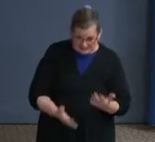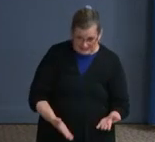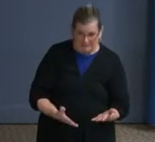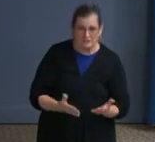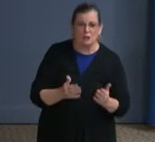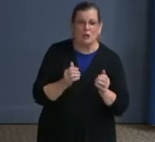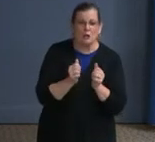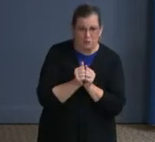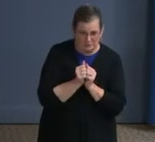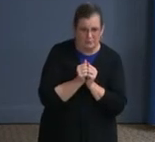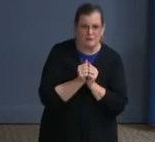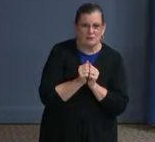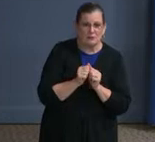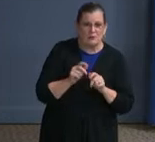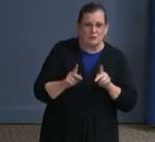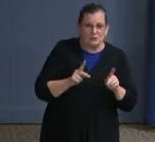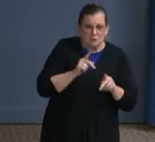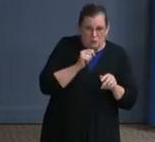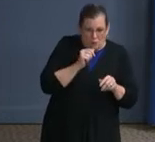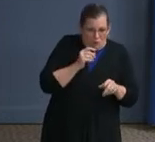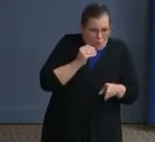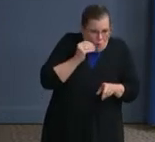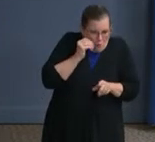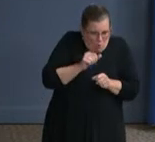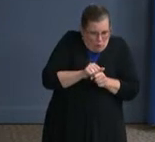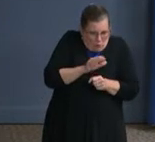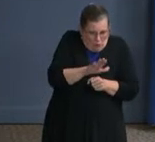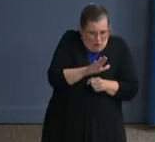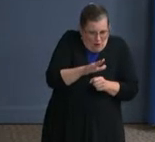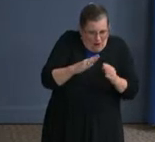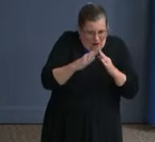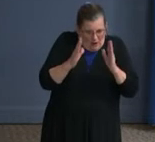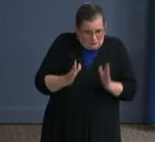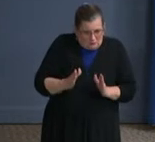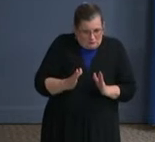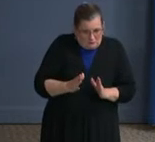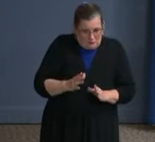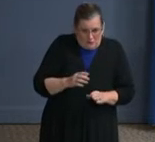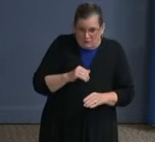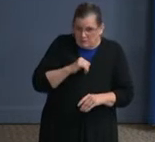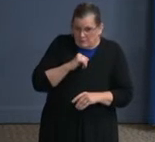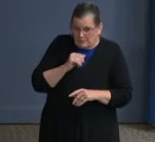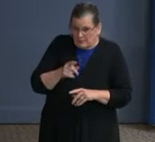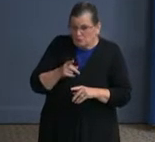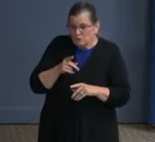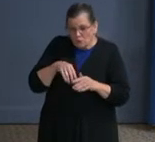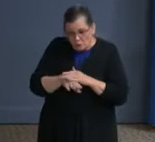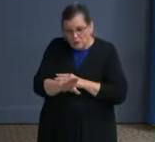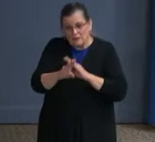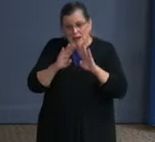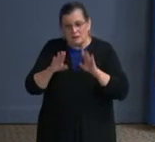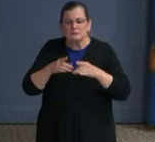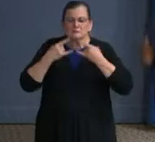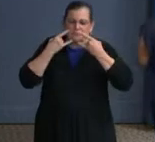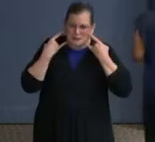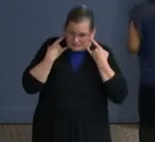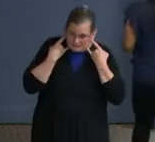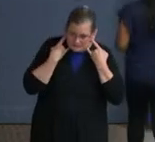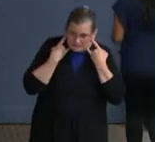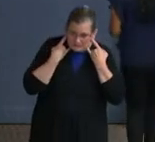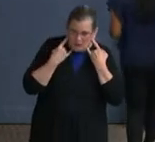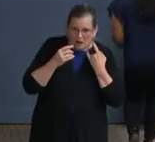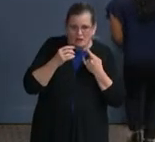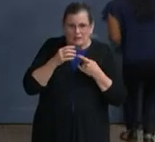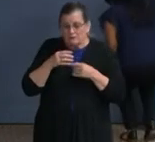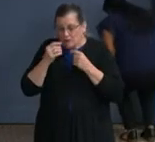in their home. However, if someone comes into your home, keep masks on, and when you take them off to eat or